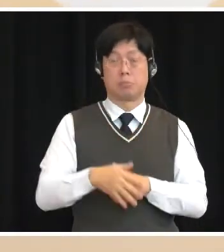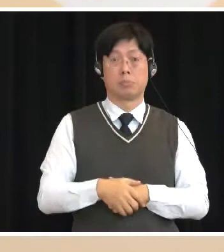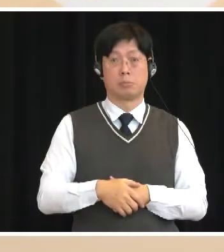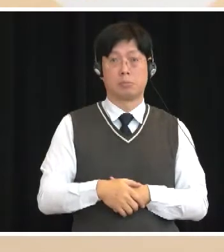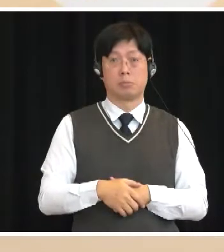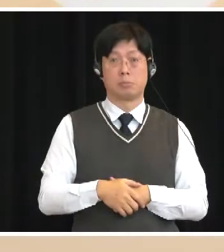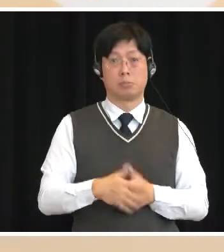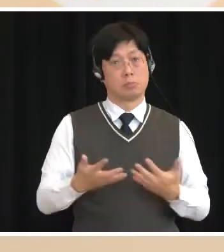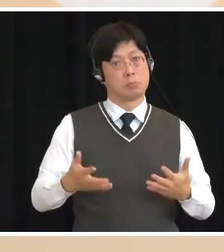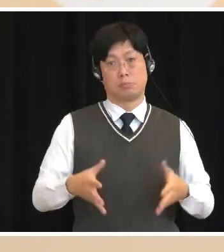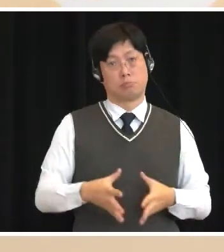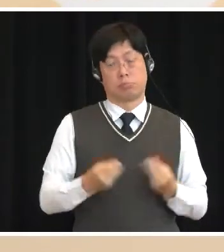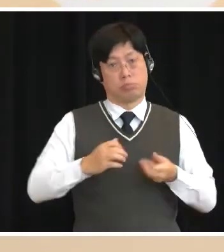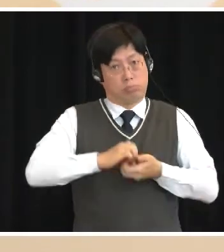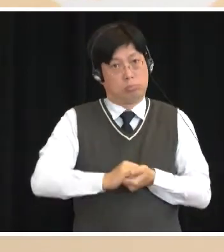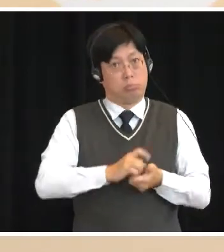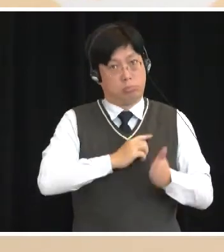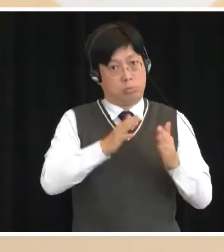your words?